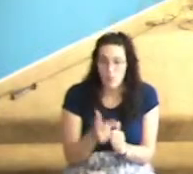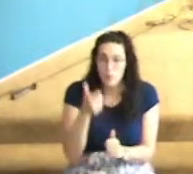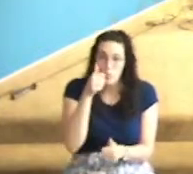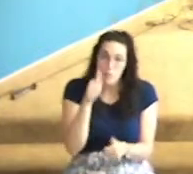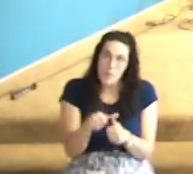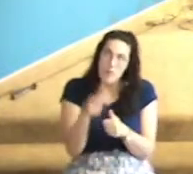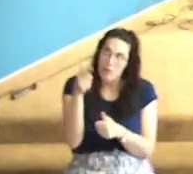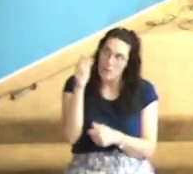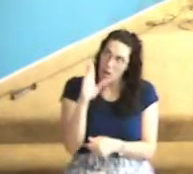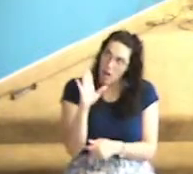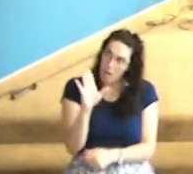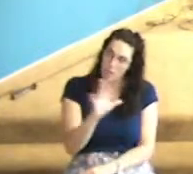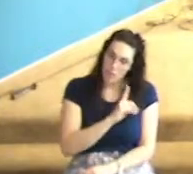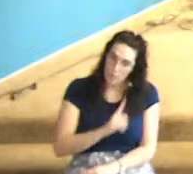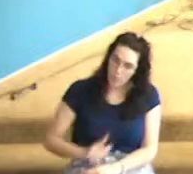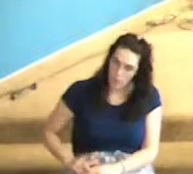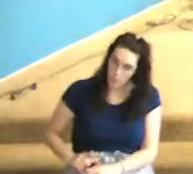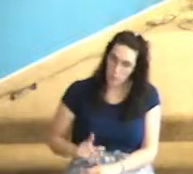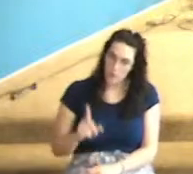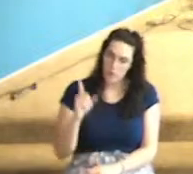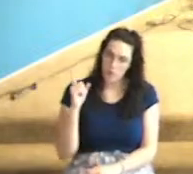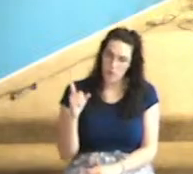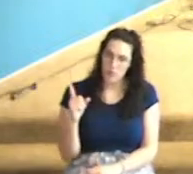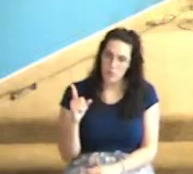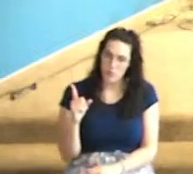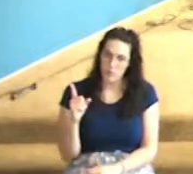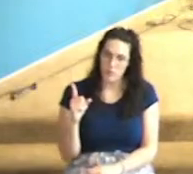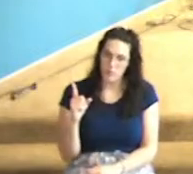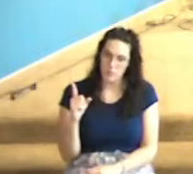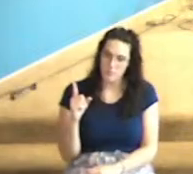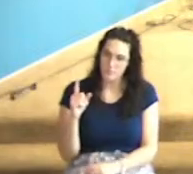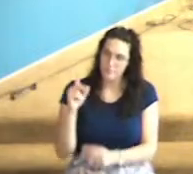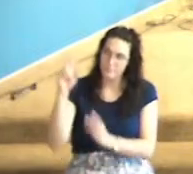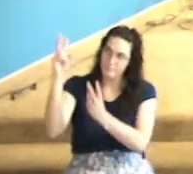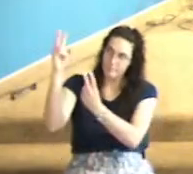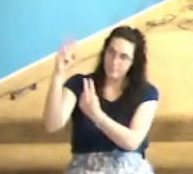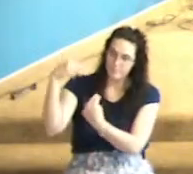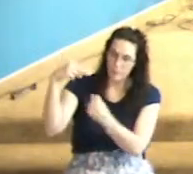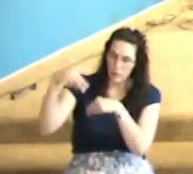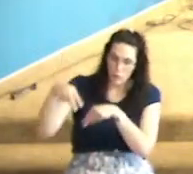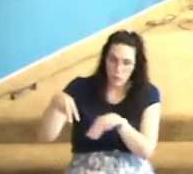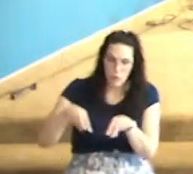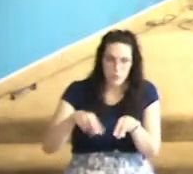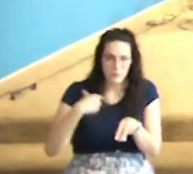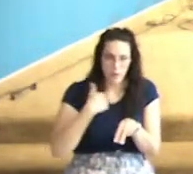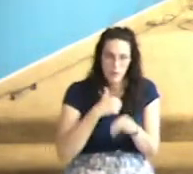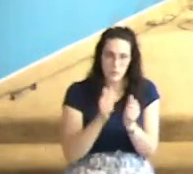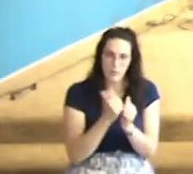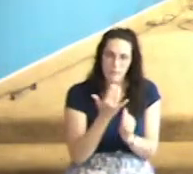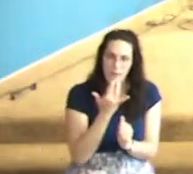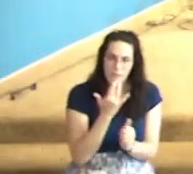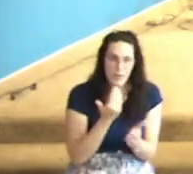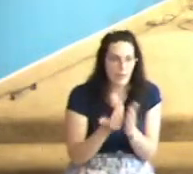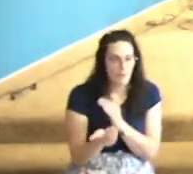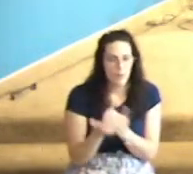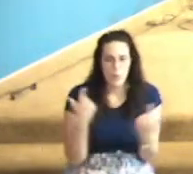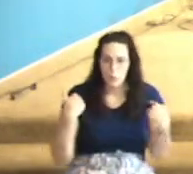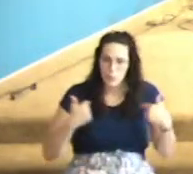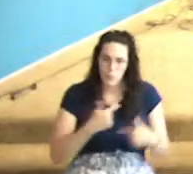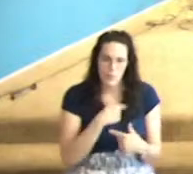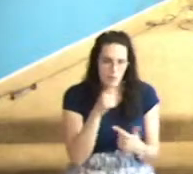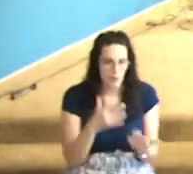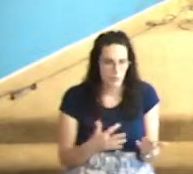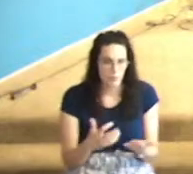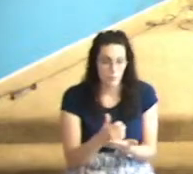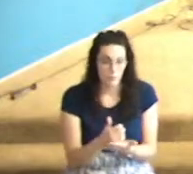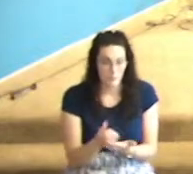God, the Lord, looks with favor on us even when we don't deserve it. And